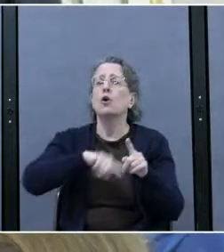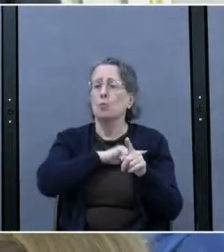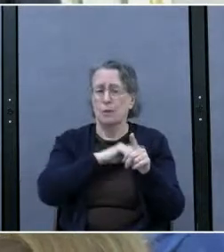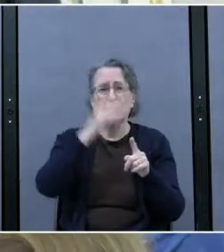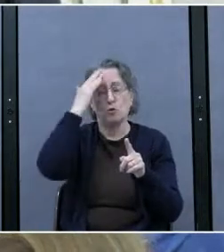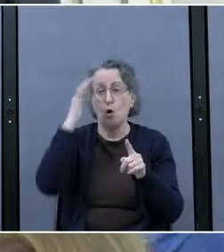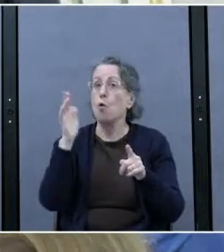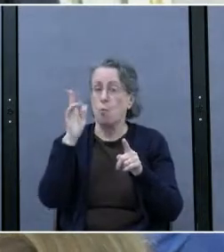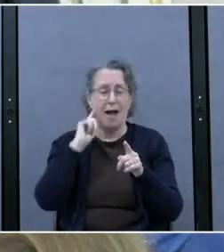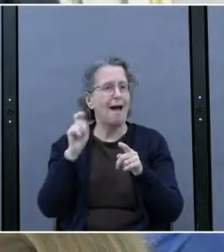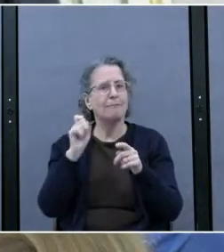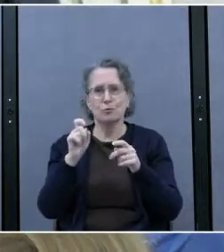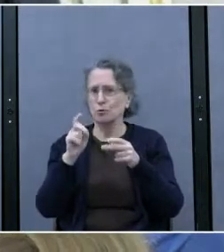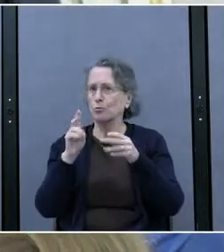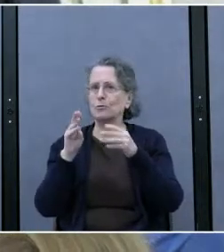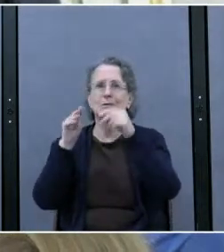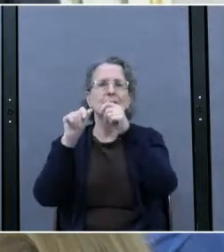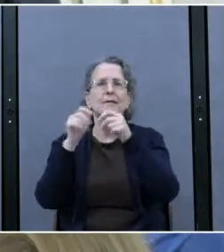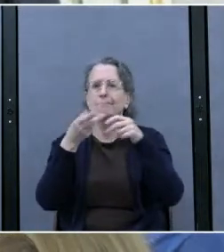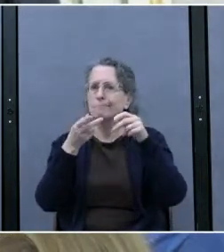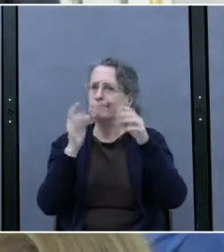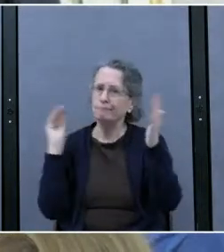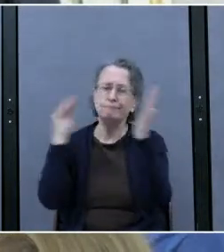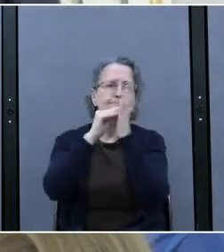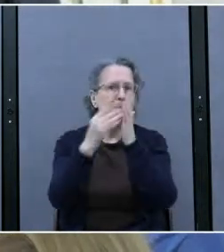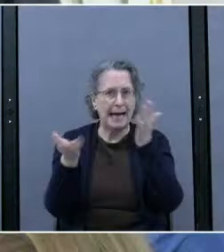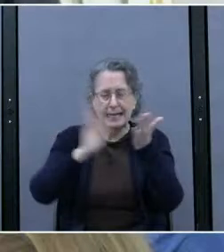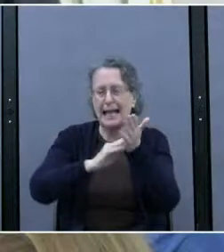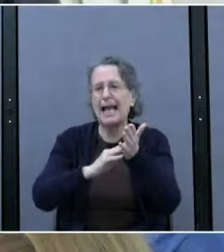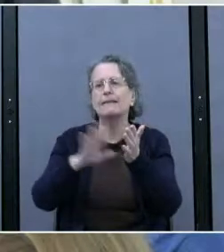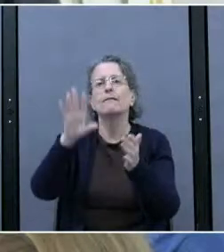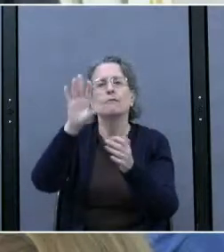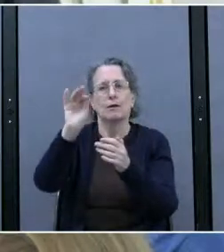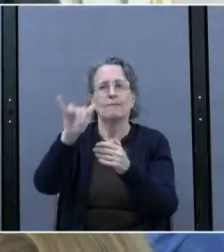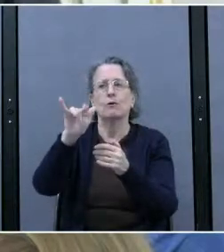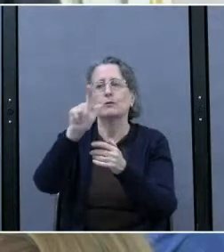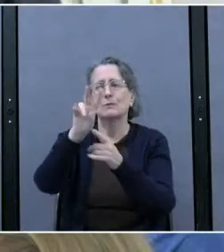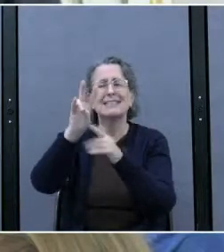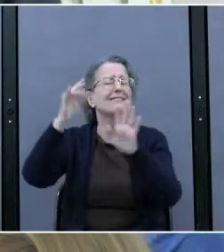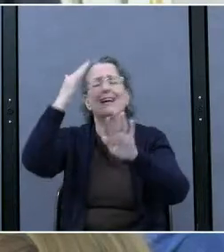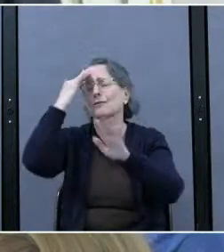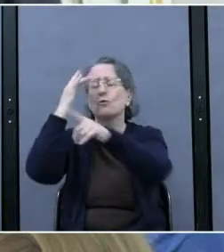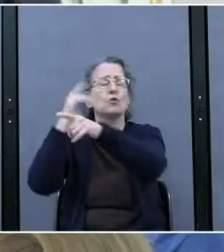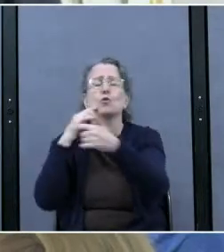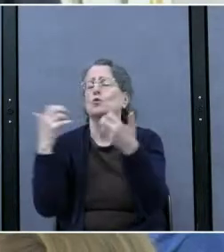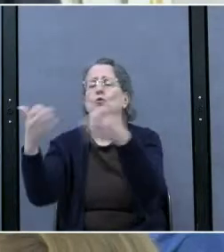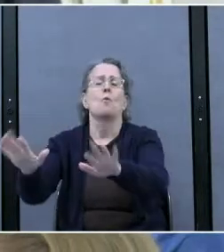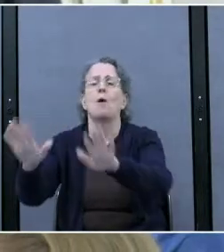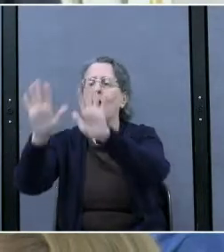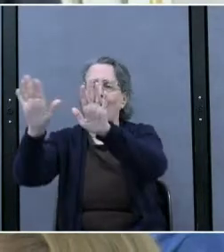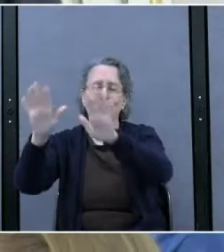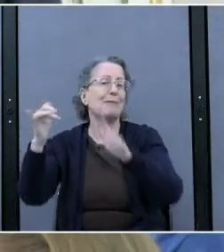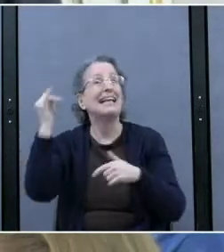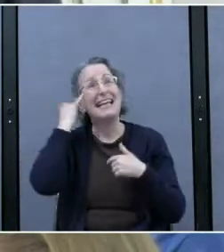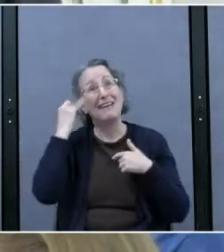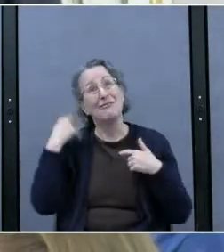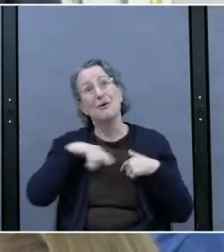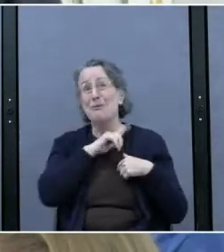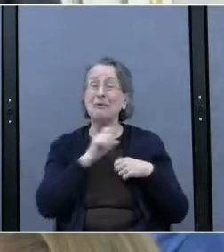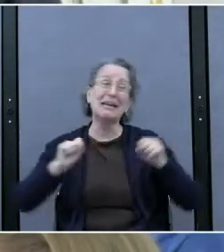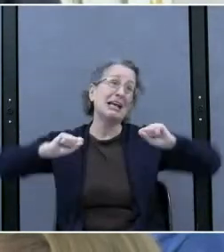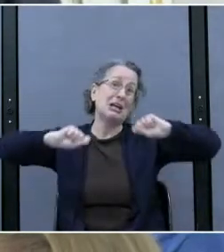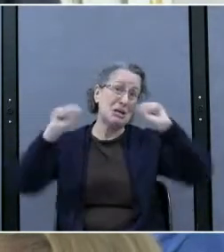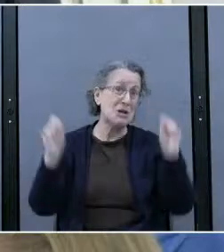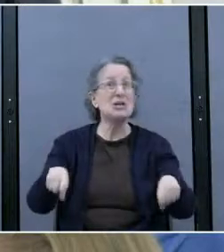in FY27. And I know you're not going to want to do that, but I'm just saying, in the Disney world, if we could have our wildest dreams, it would